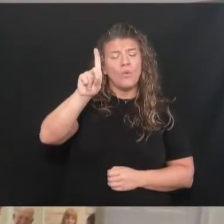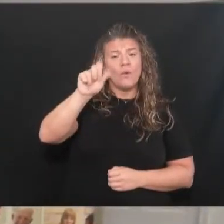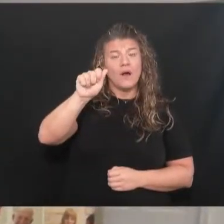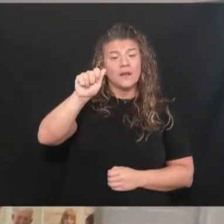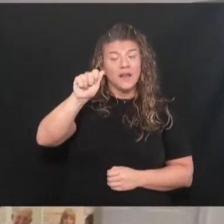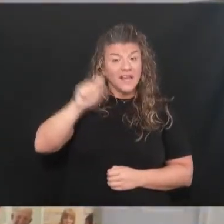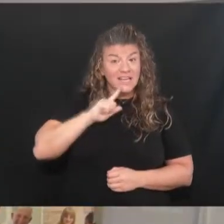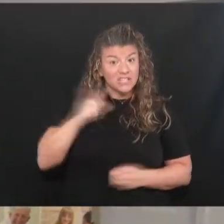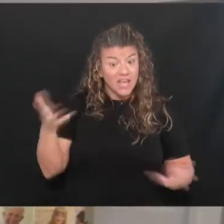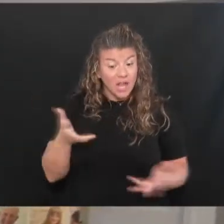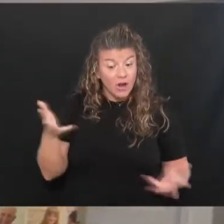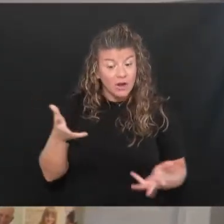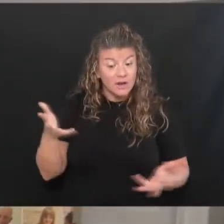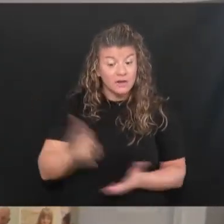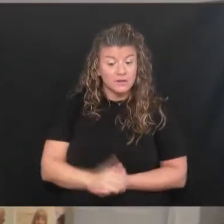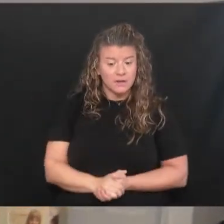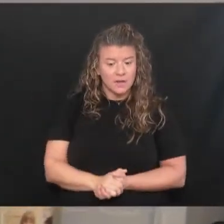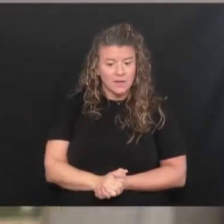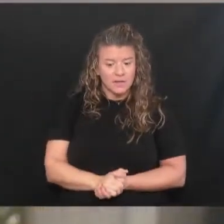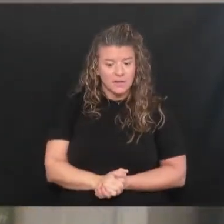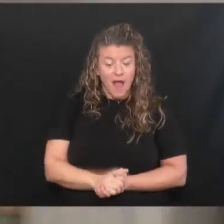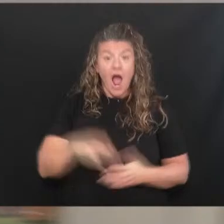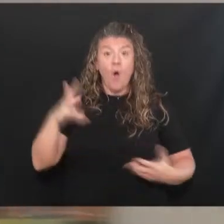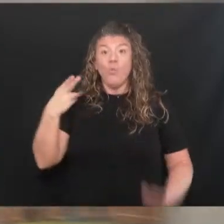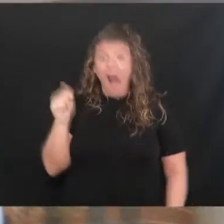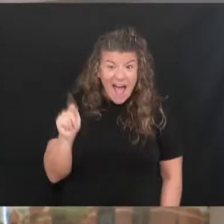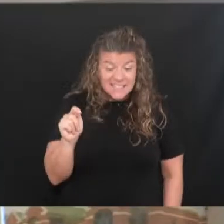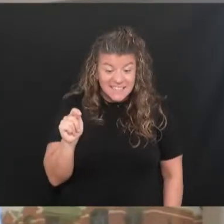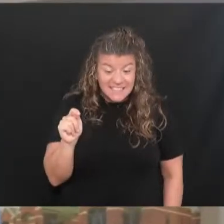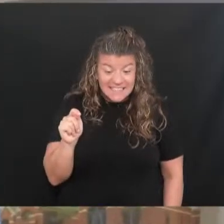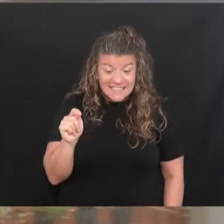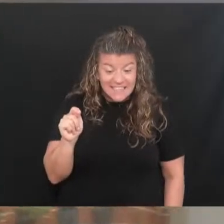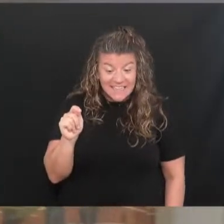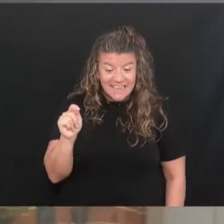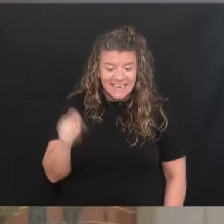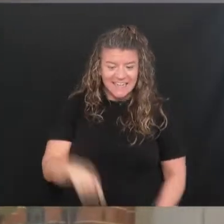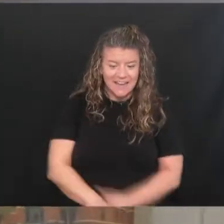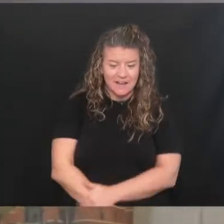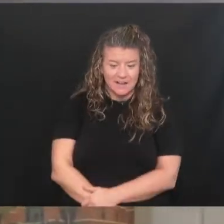Is she here? Baby's on.